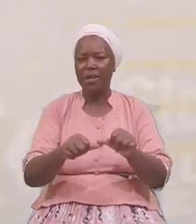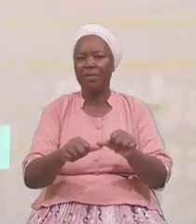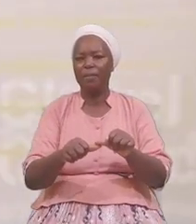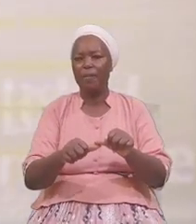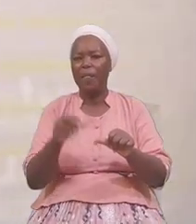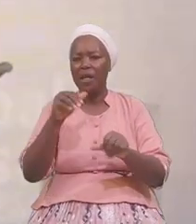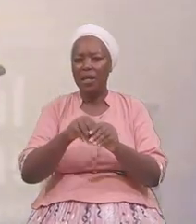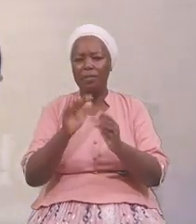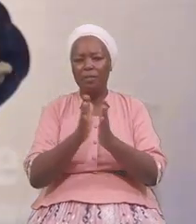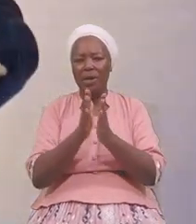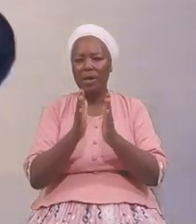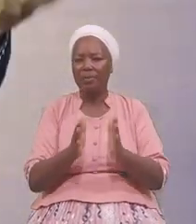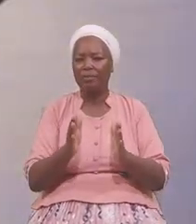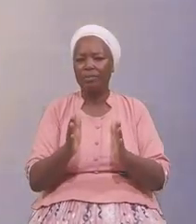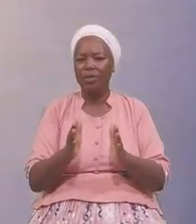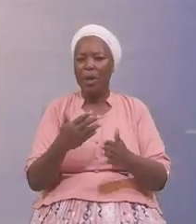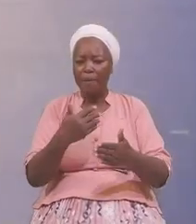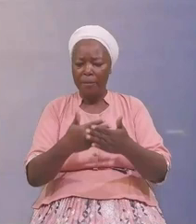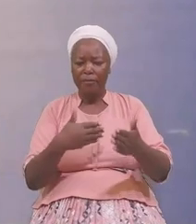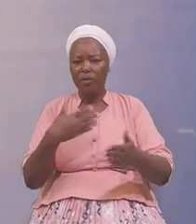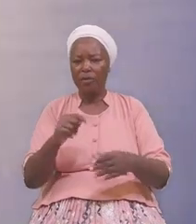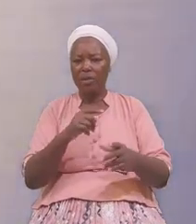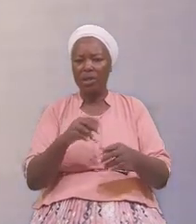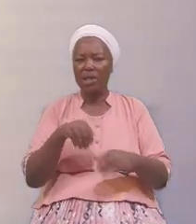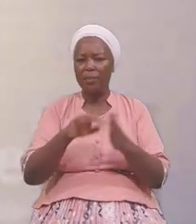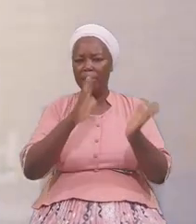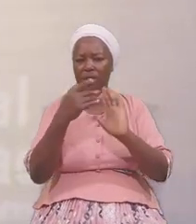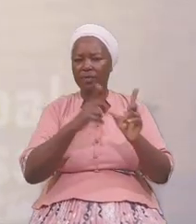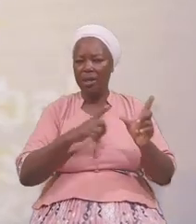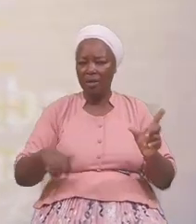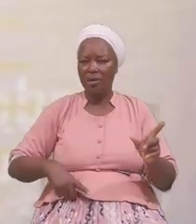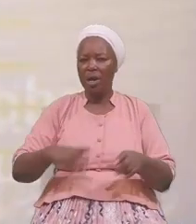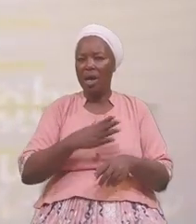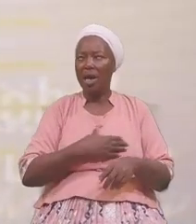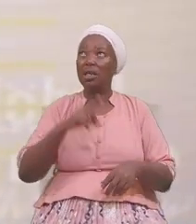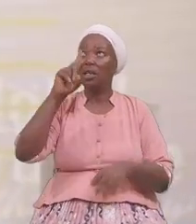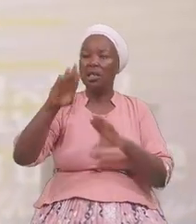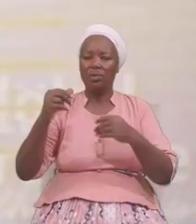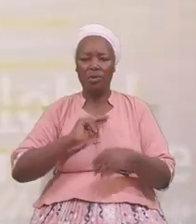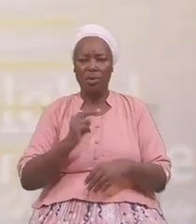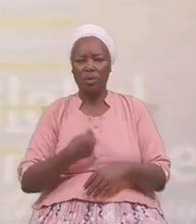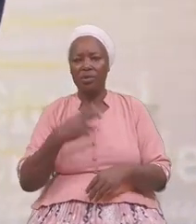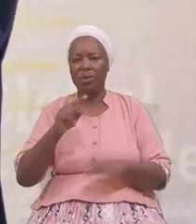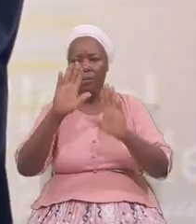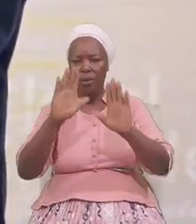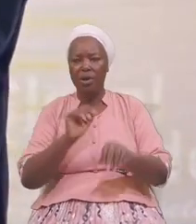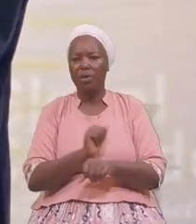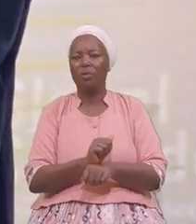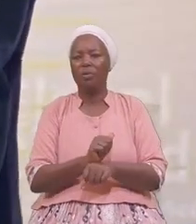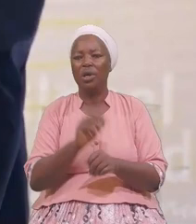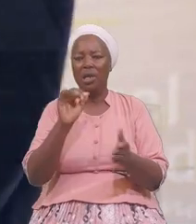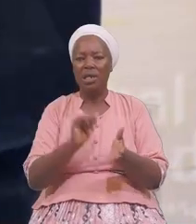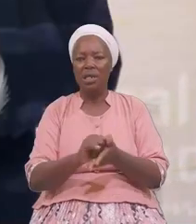in prayer before the Lord, and he gives us the miracle that